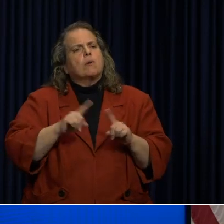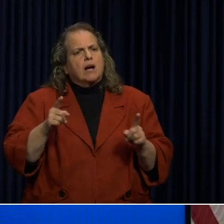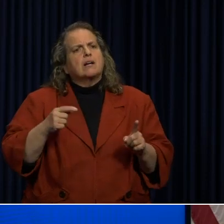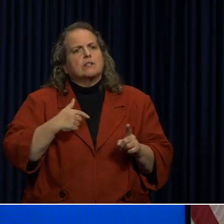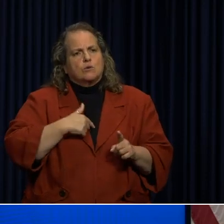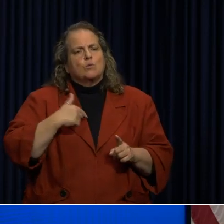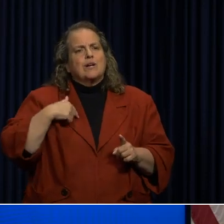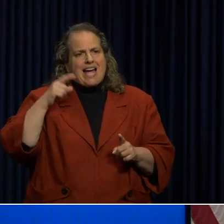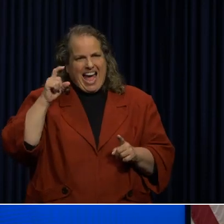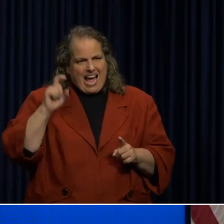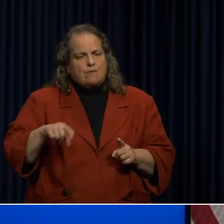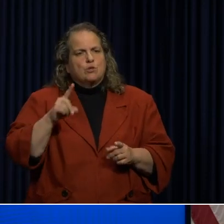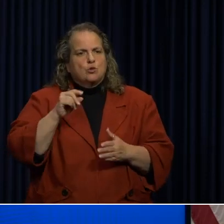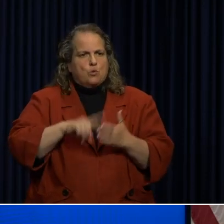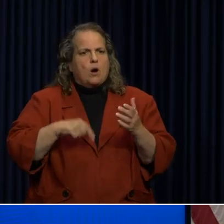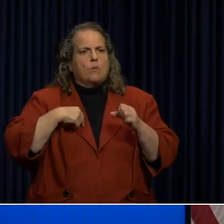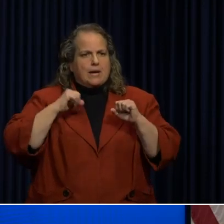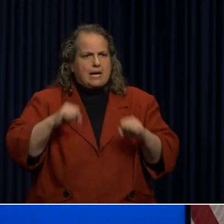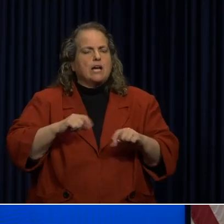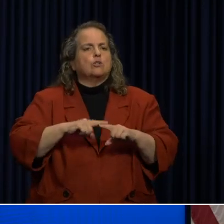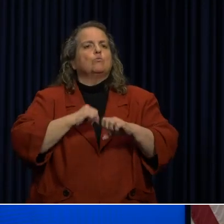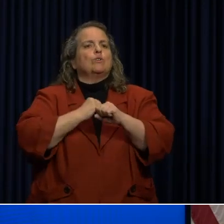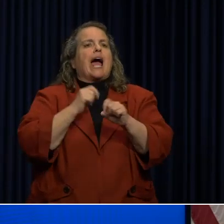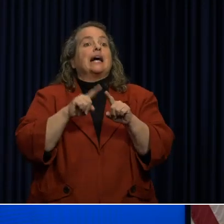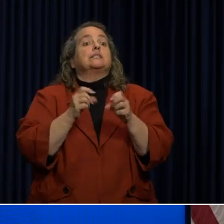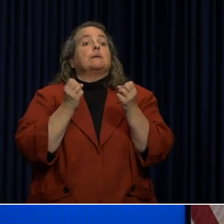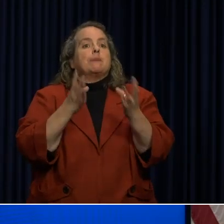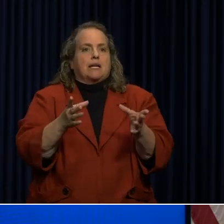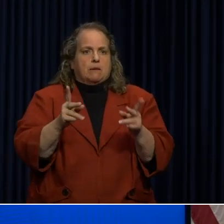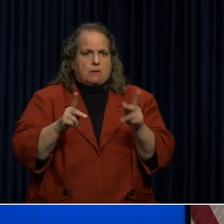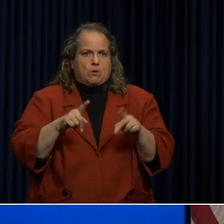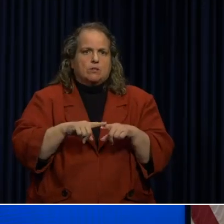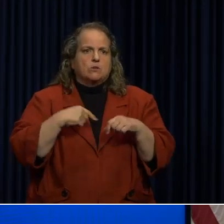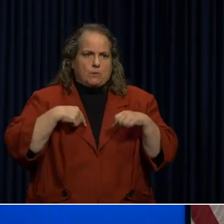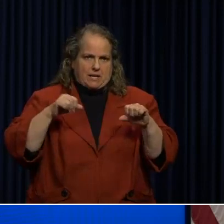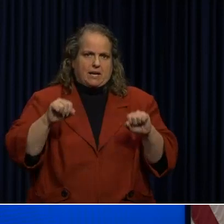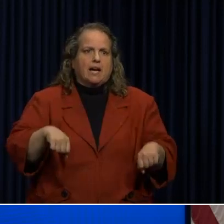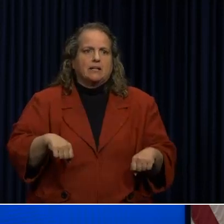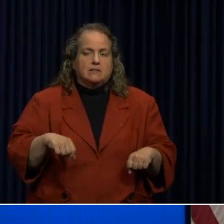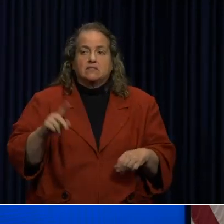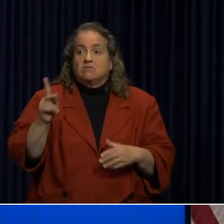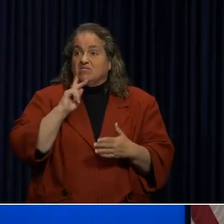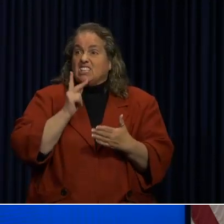facilities and in our hospitals to protect as many people as we can. Secretary Freelander.